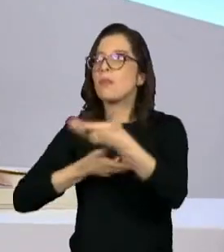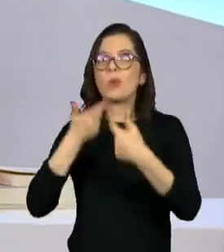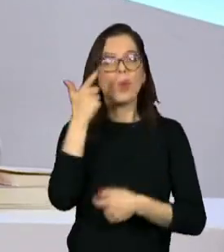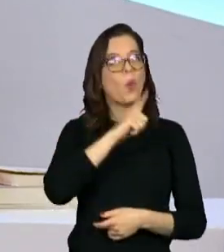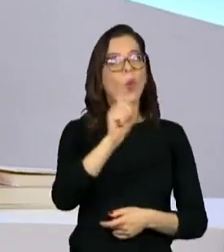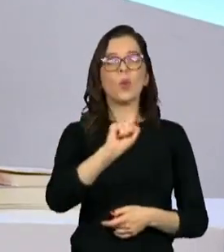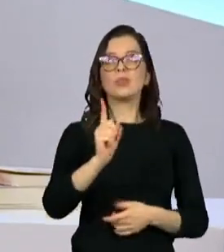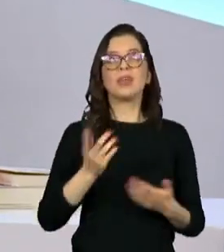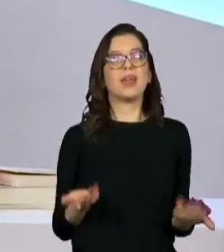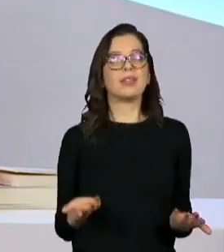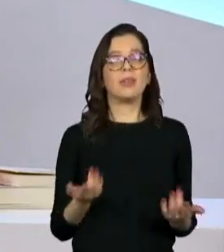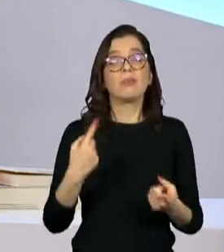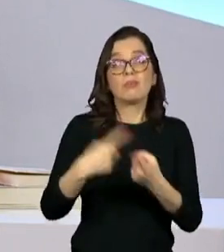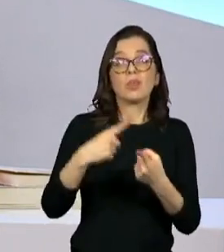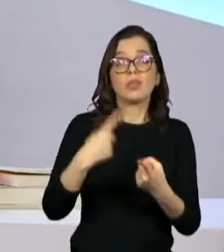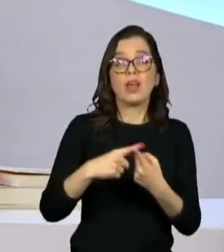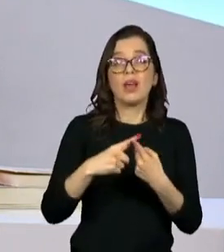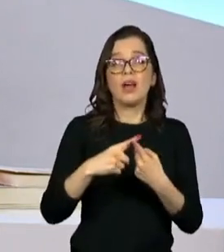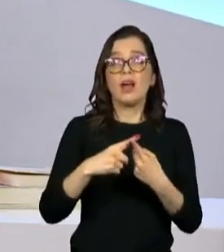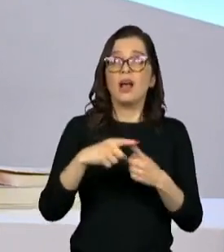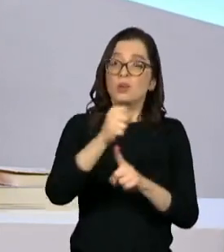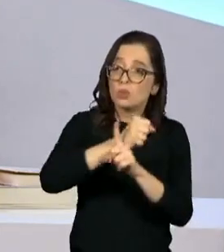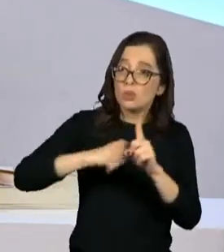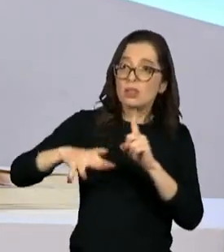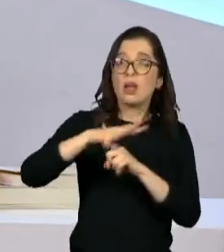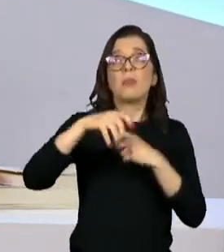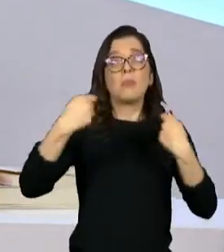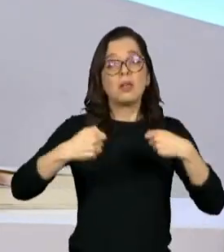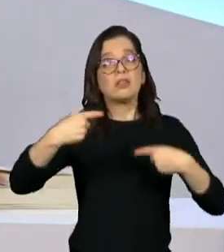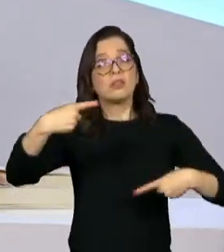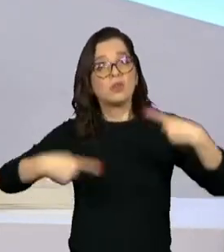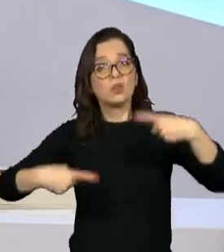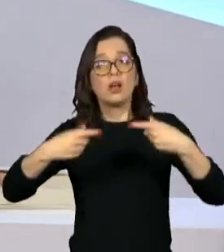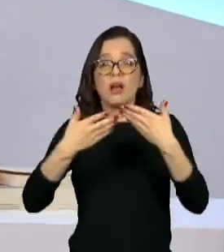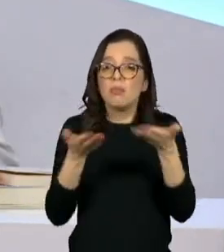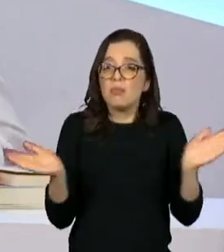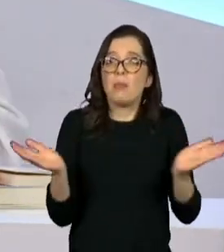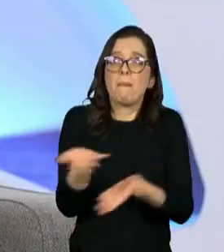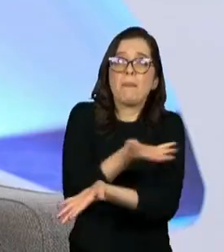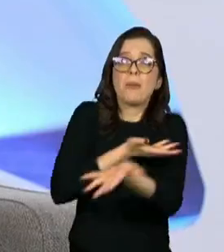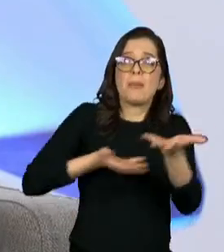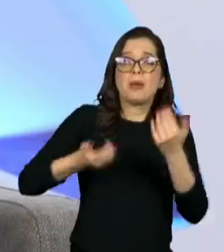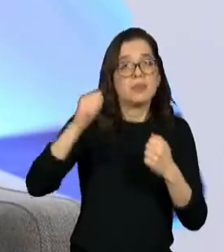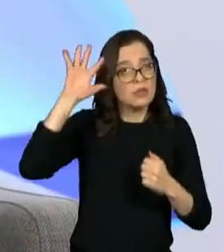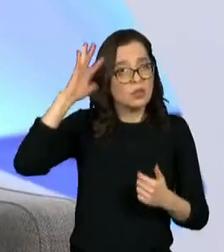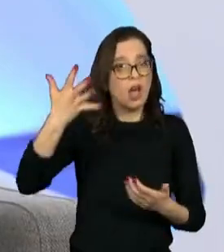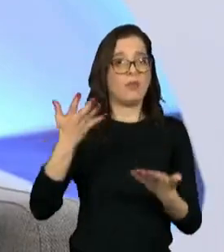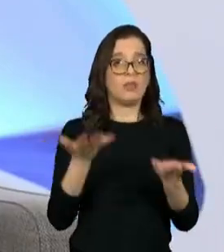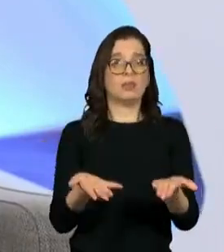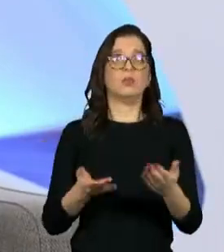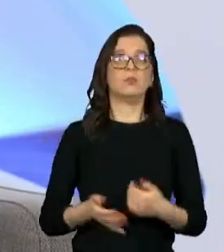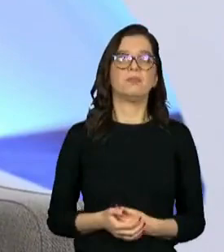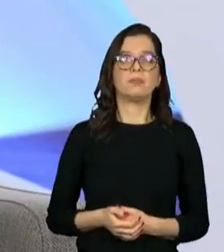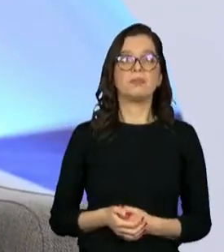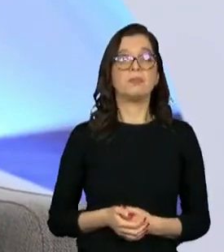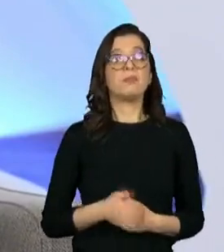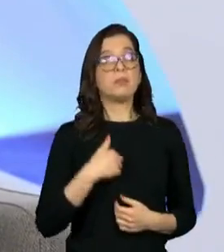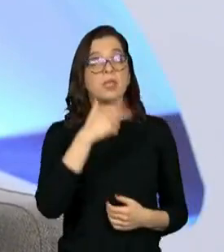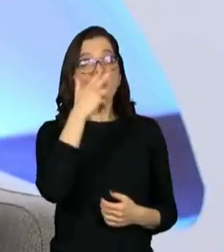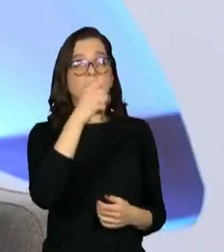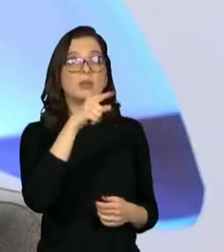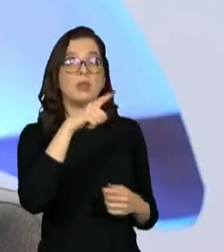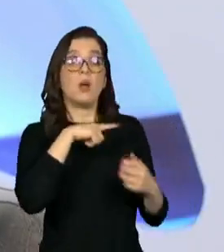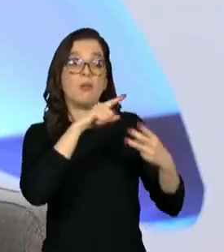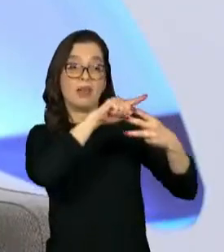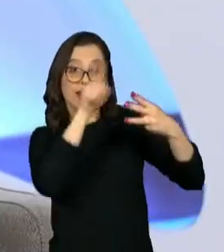uma sociedade com um espaço de debate mais amplo. Então, como sair dessa cilada? What you're raising, Gabriela, is